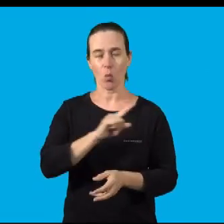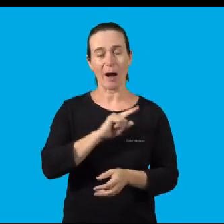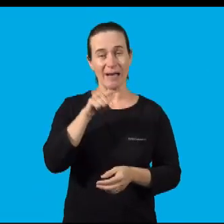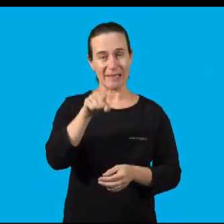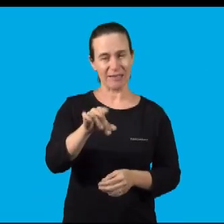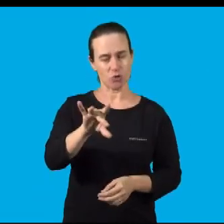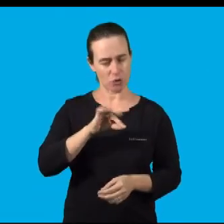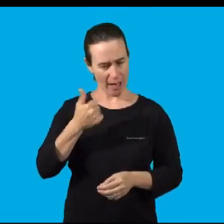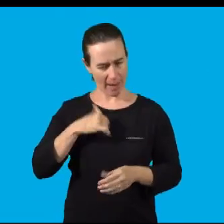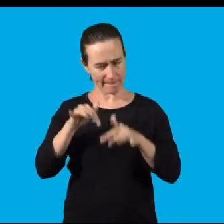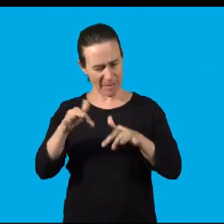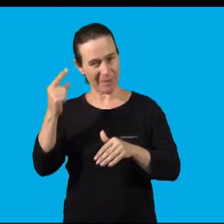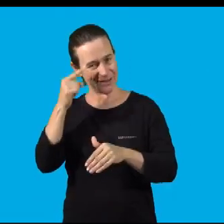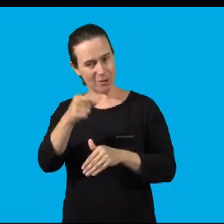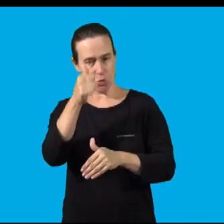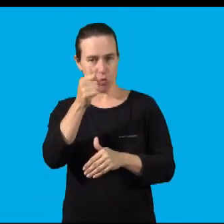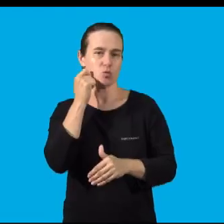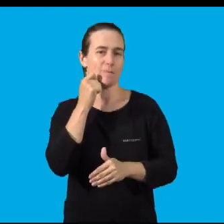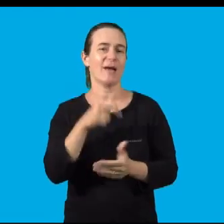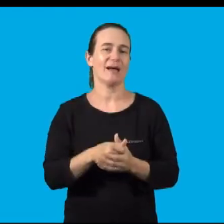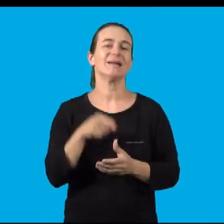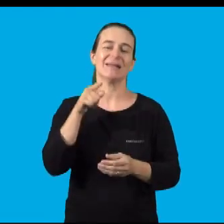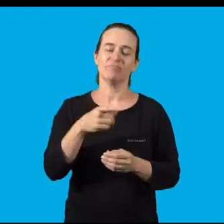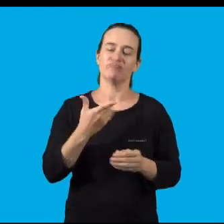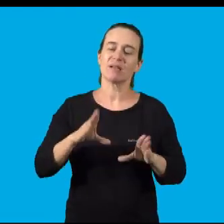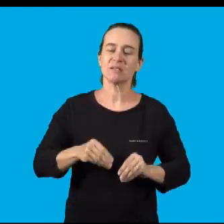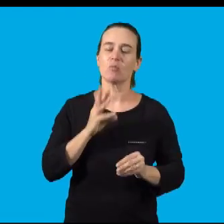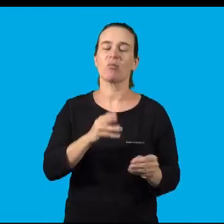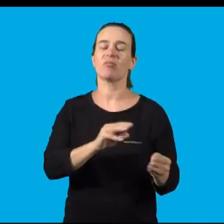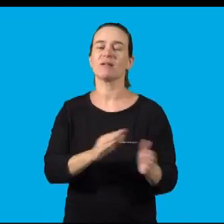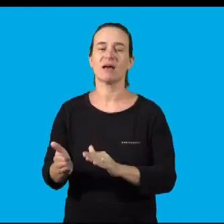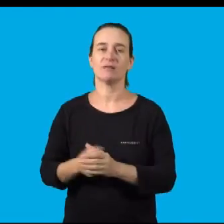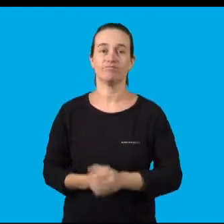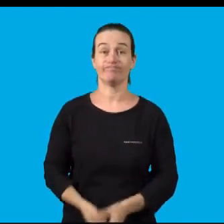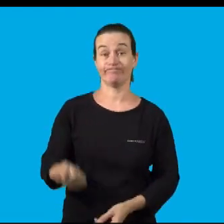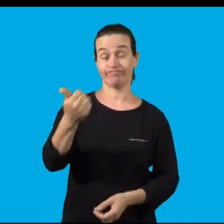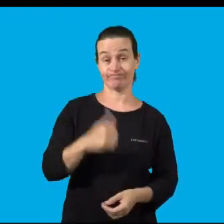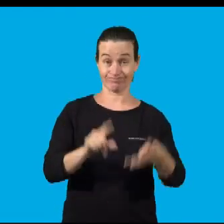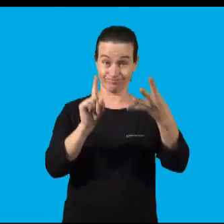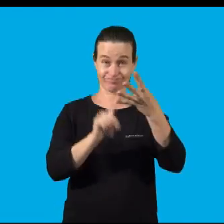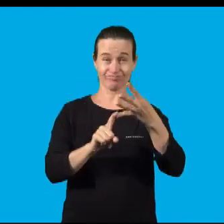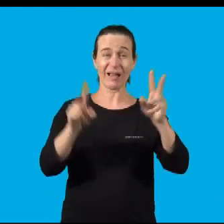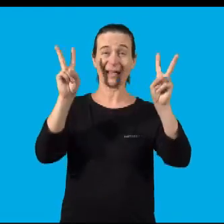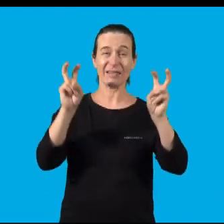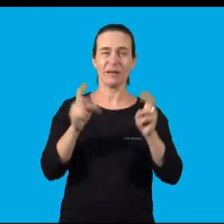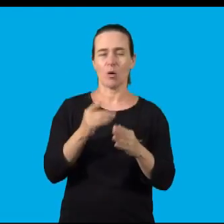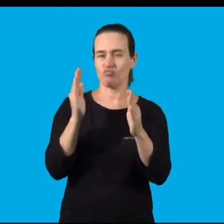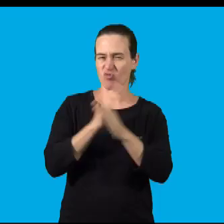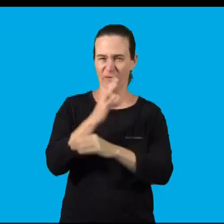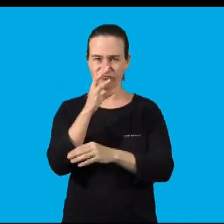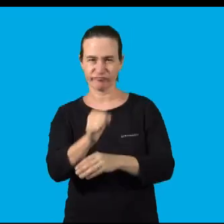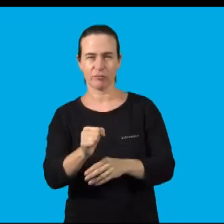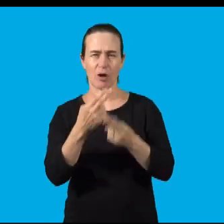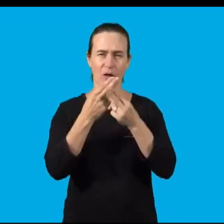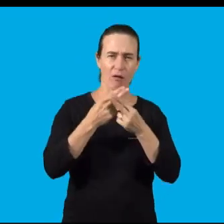dies, choosing his reputation over his life. The major themes: private vengeance, honor